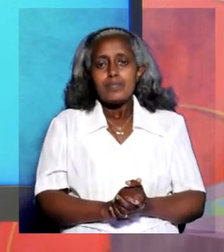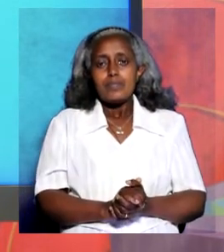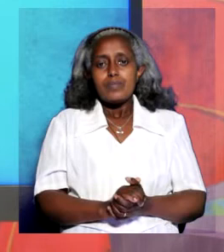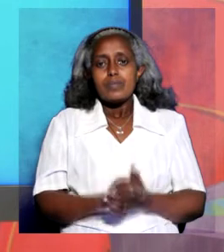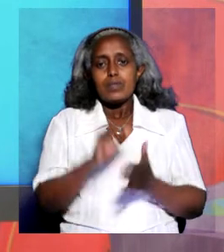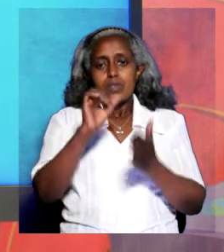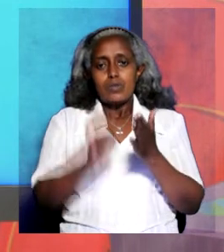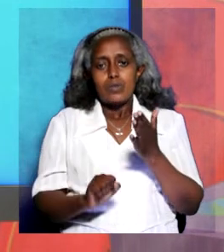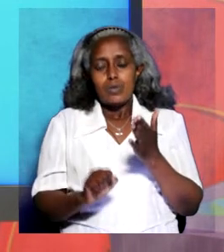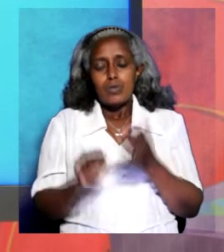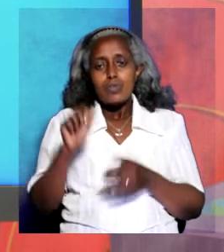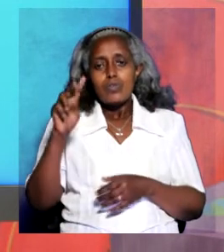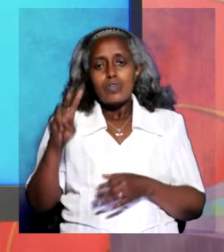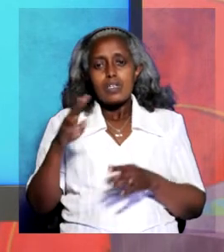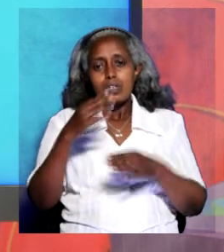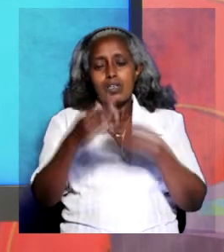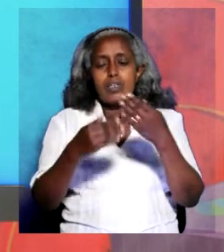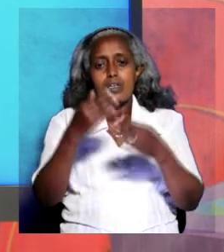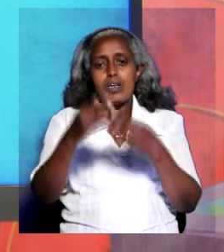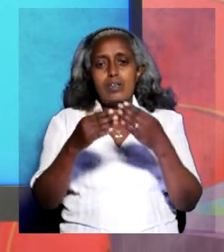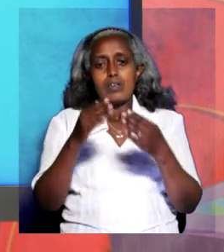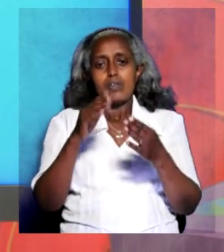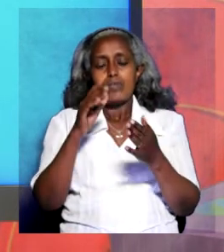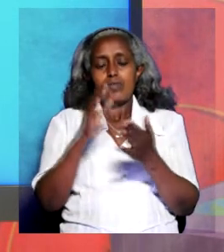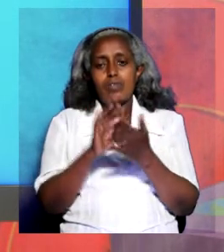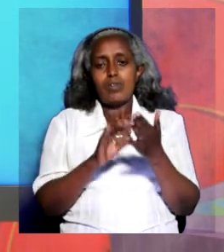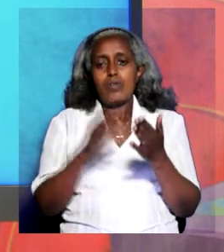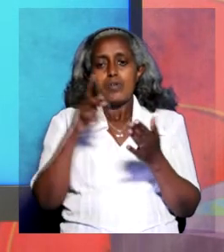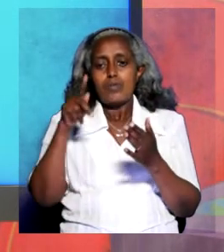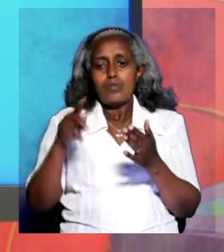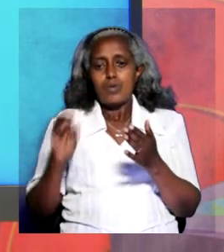So a vector running from P0 to P1